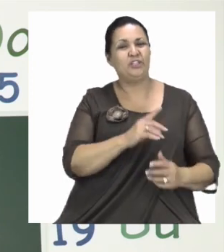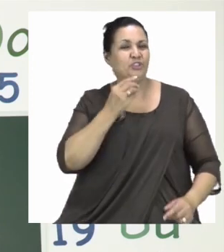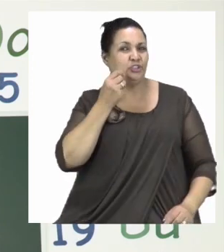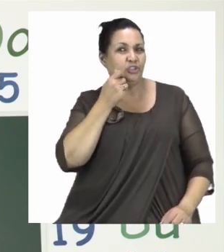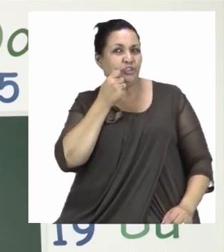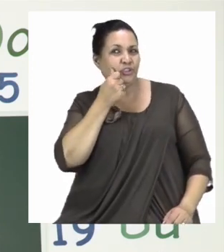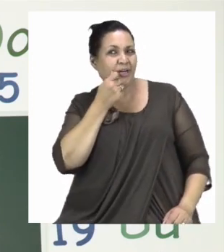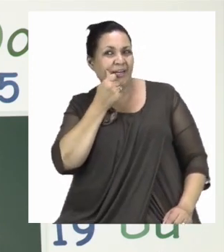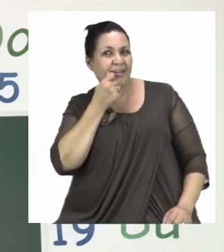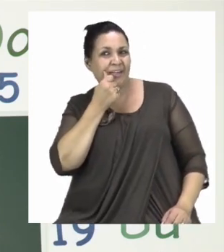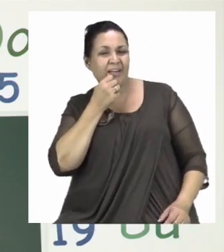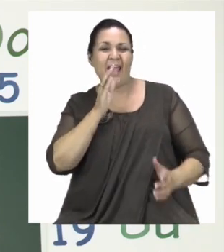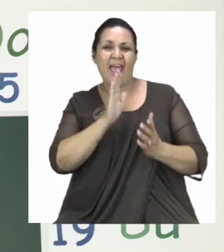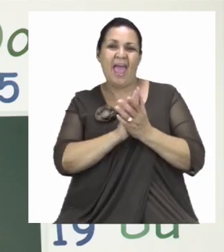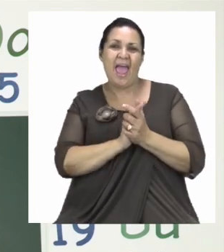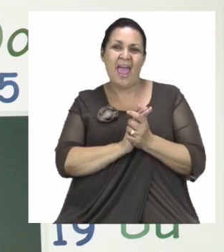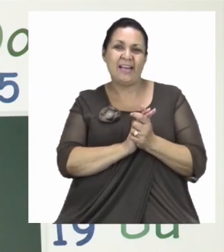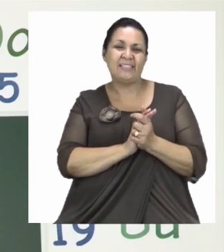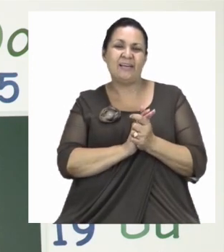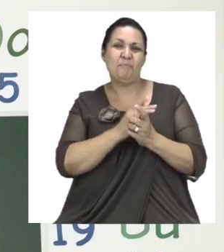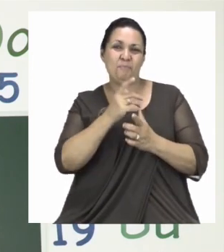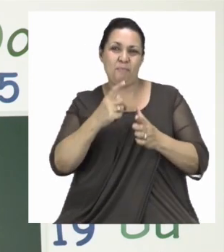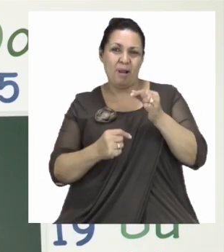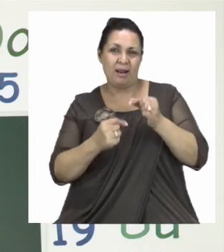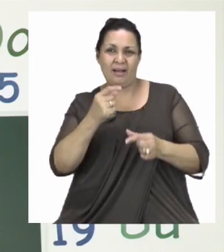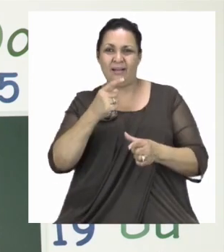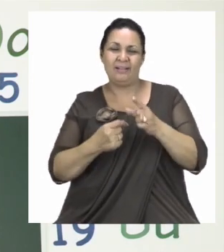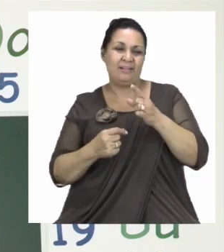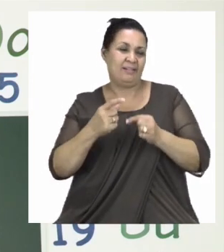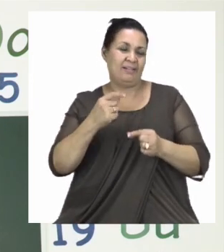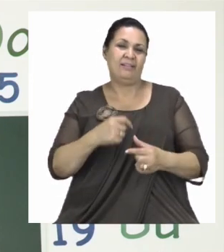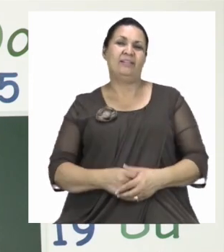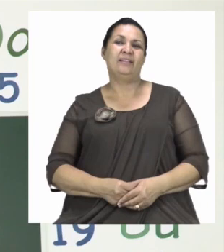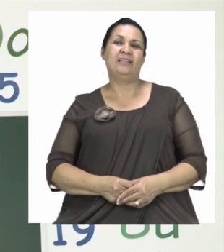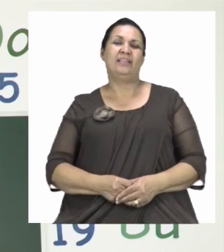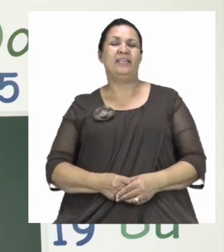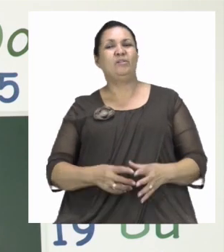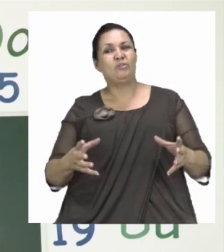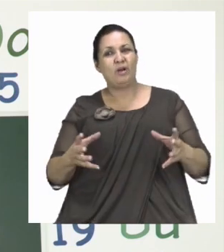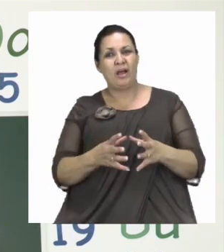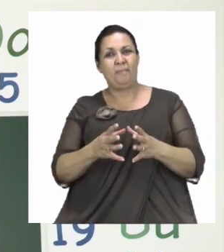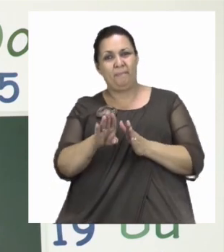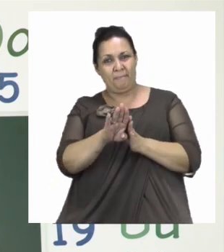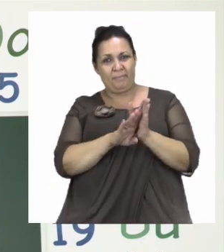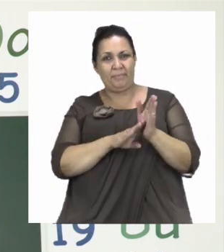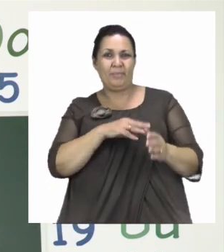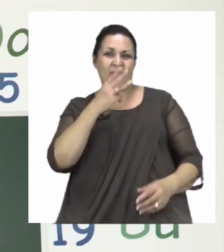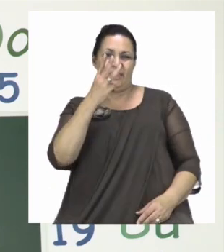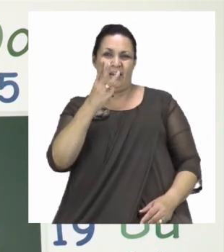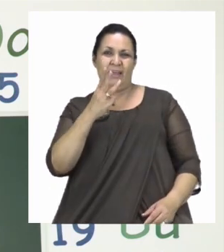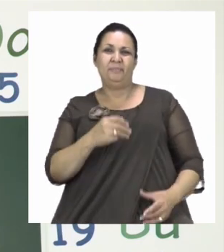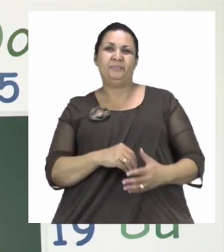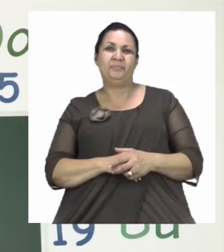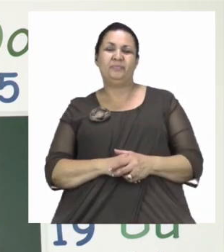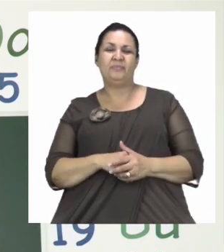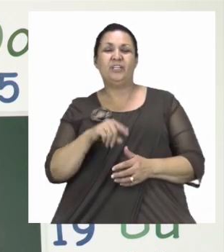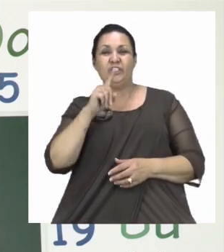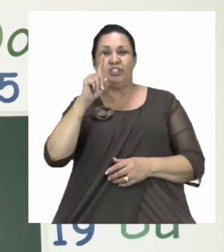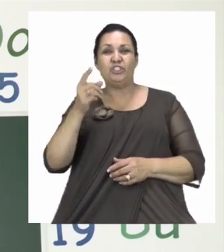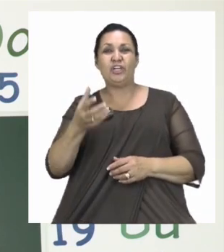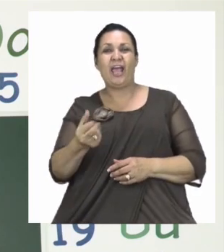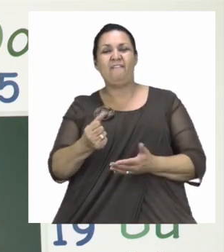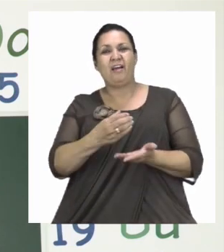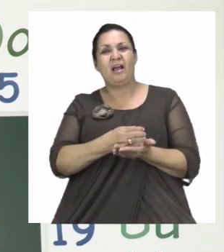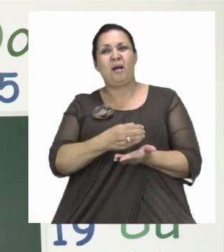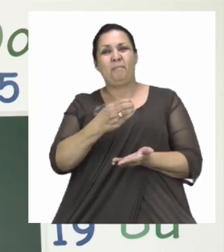sugar, and your powdered milk. So they also come in 3s. I have my cup here, and